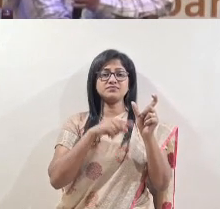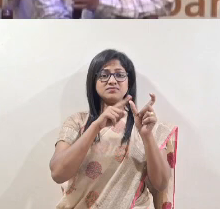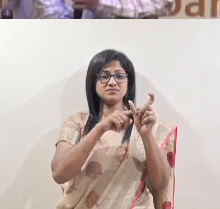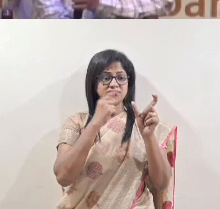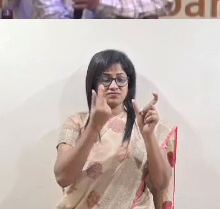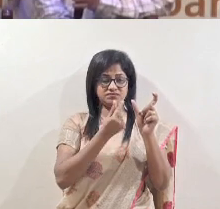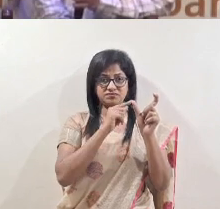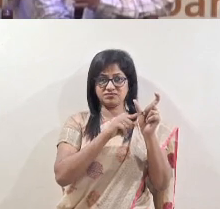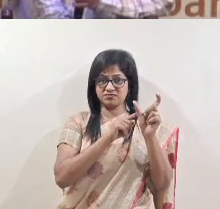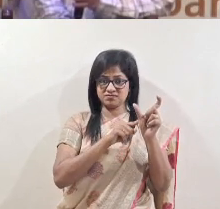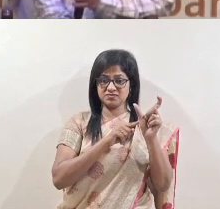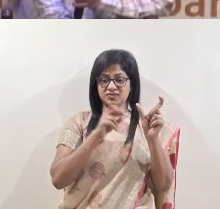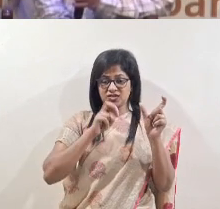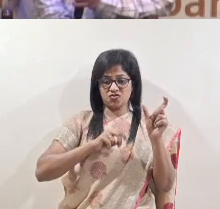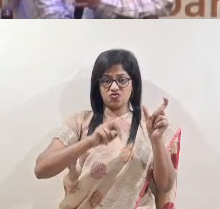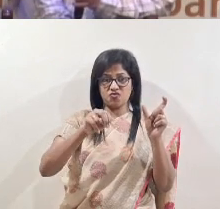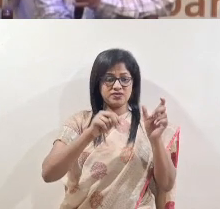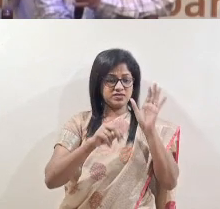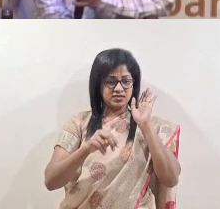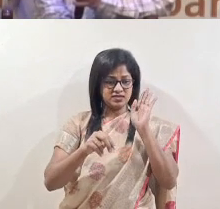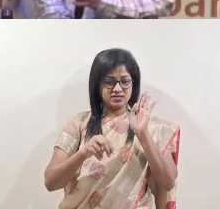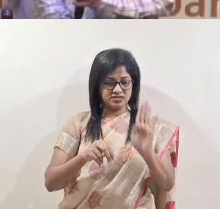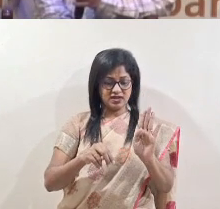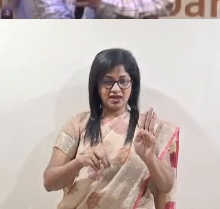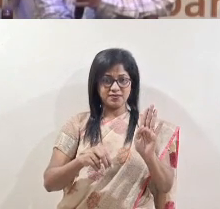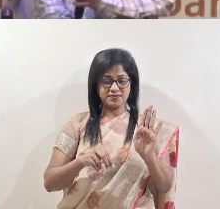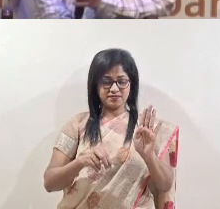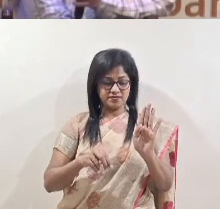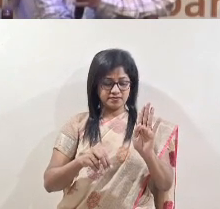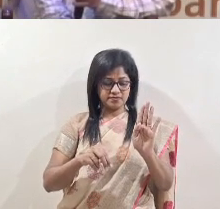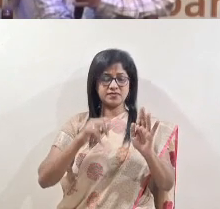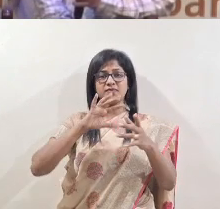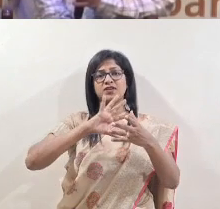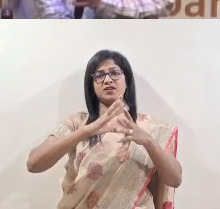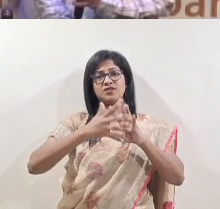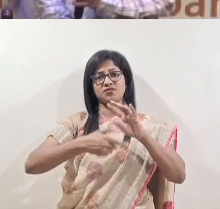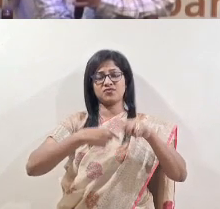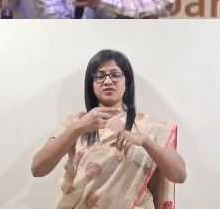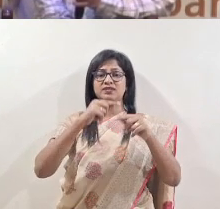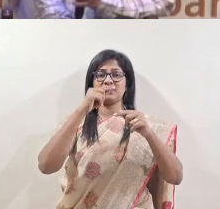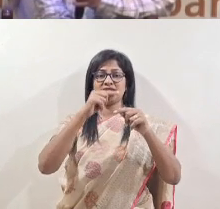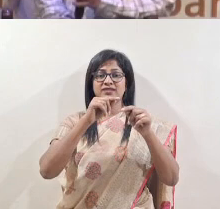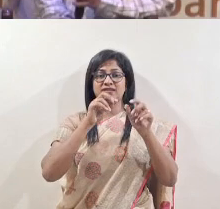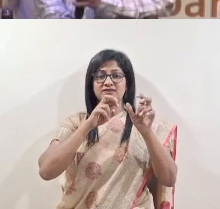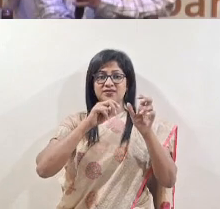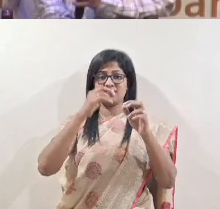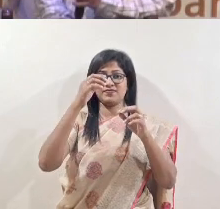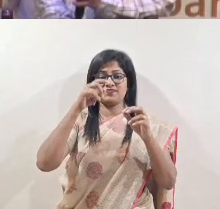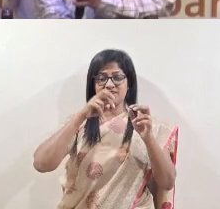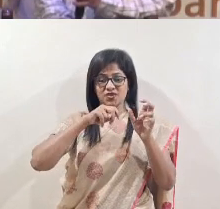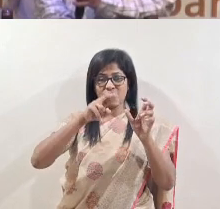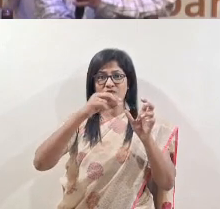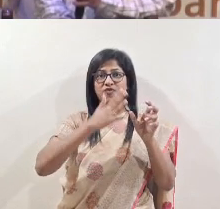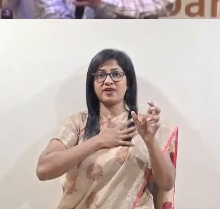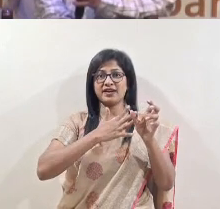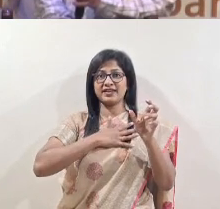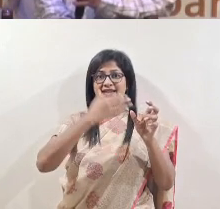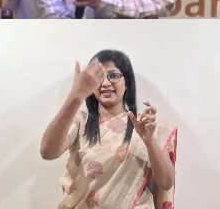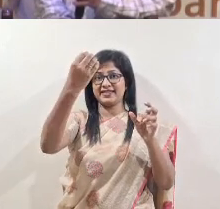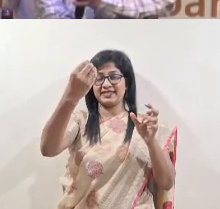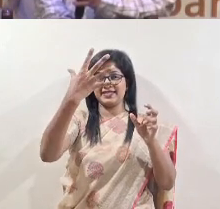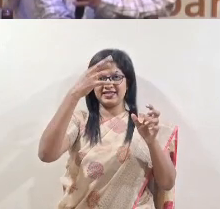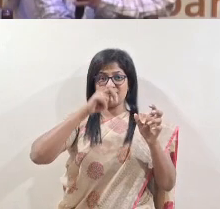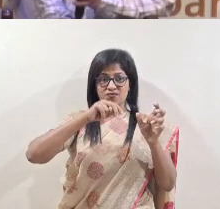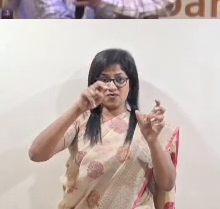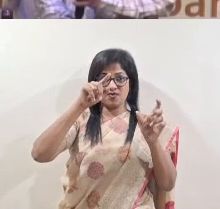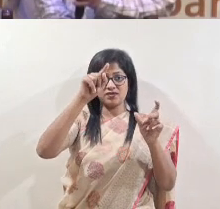to cross the road, they just have to tap this thing, and accordingly, the timing of the pedestrian timing, green time,